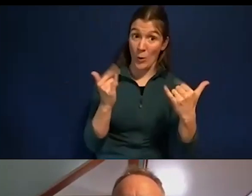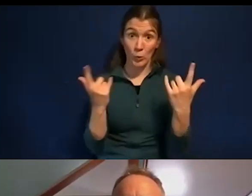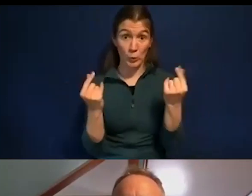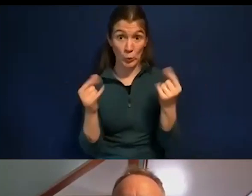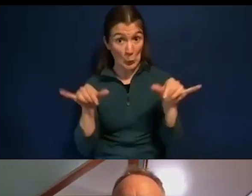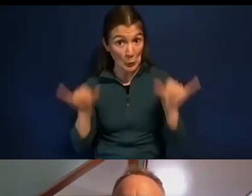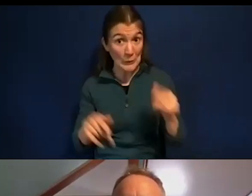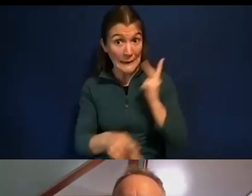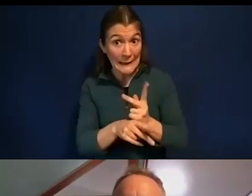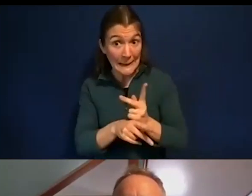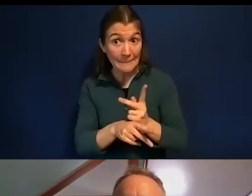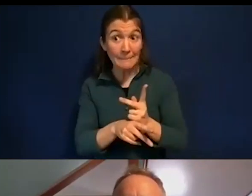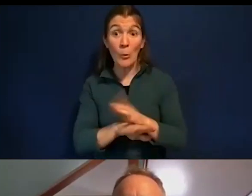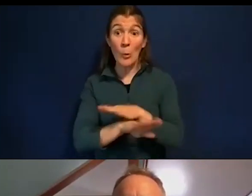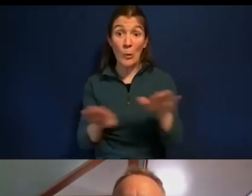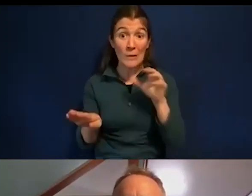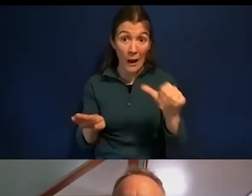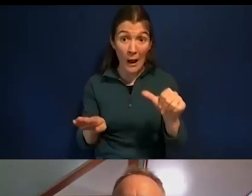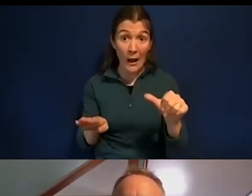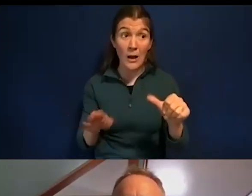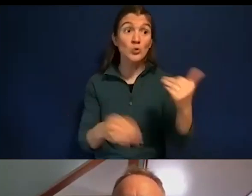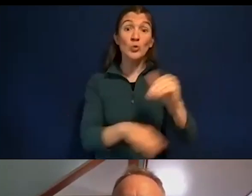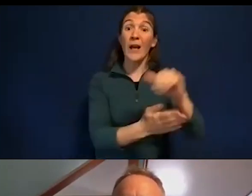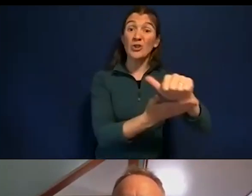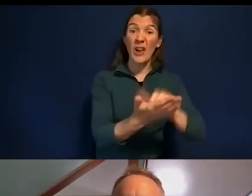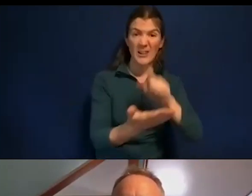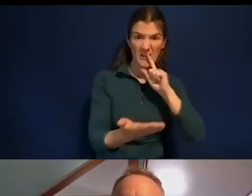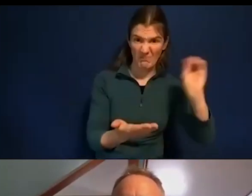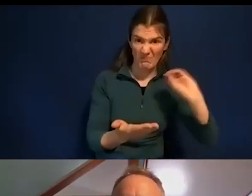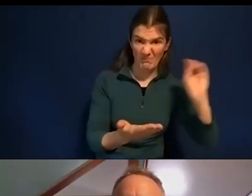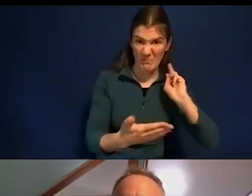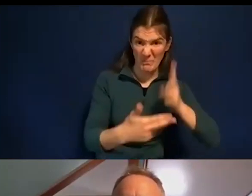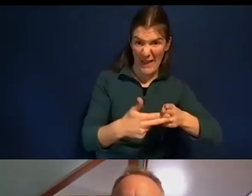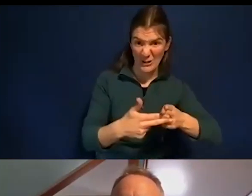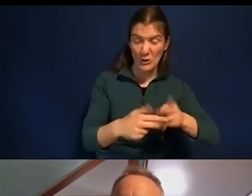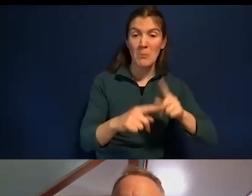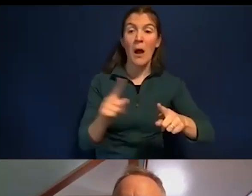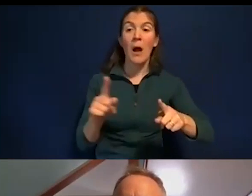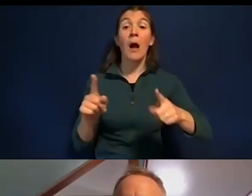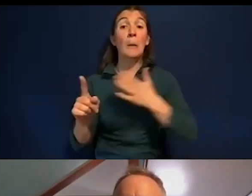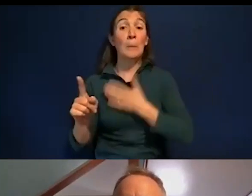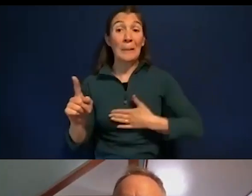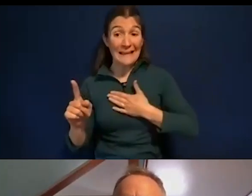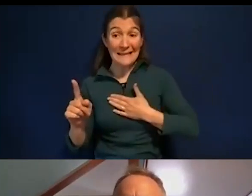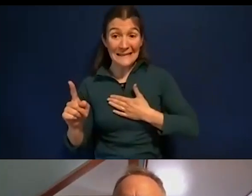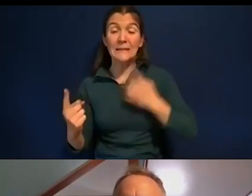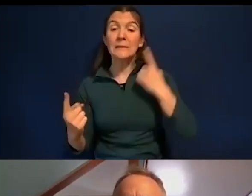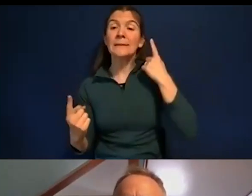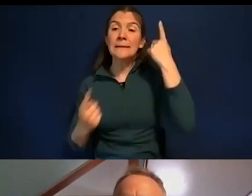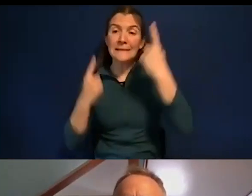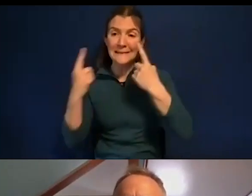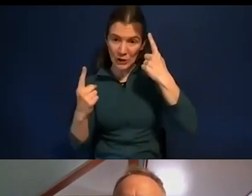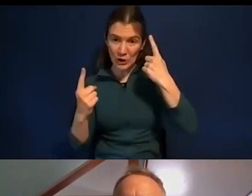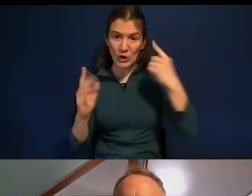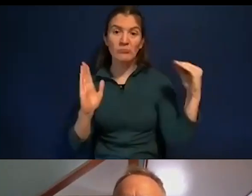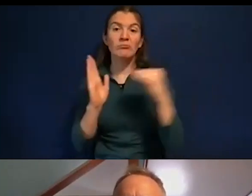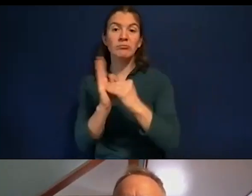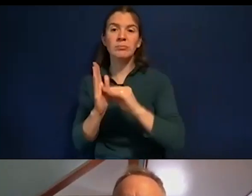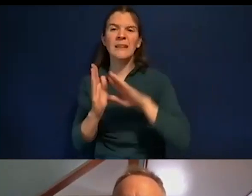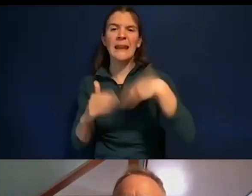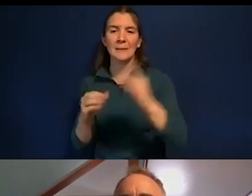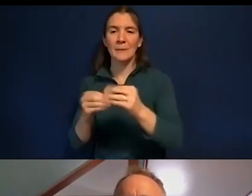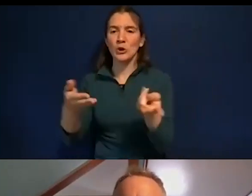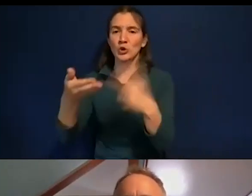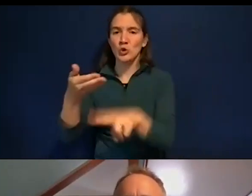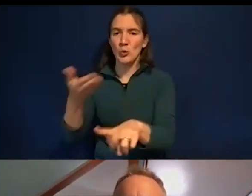Of course, it's not on our agenda for this evening, but I would like us to consider placing it at our next